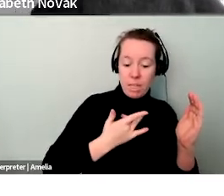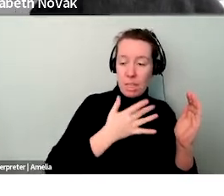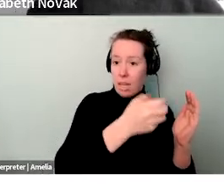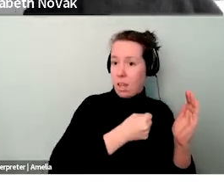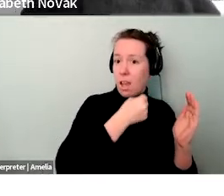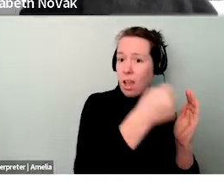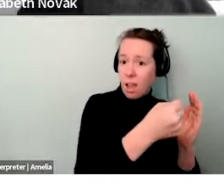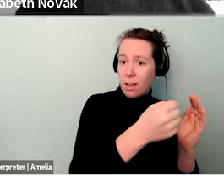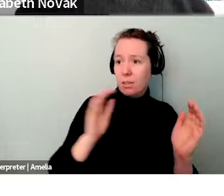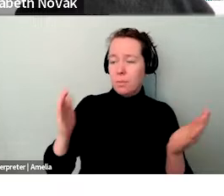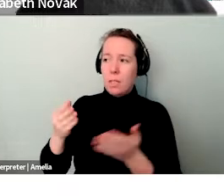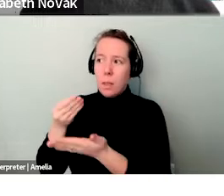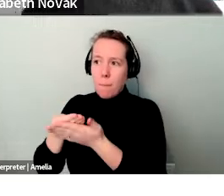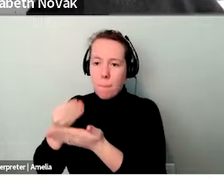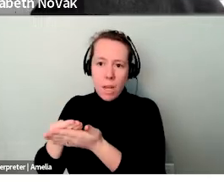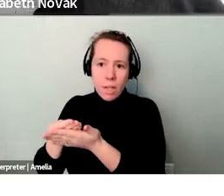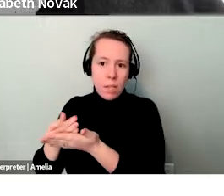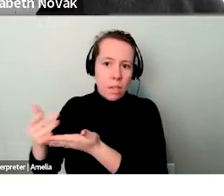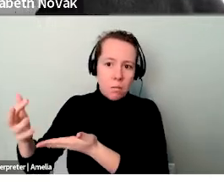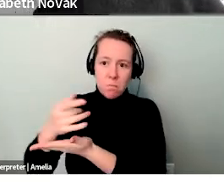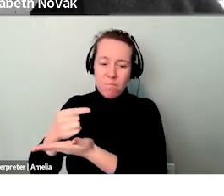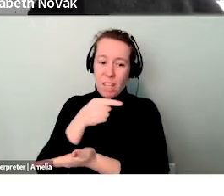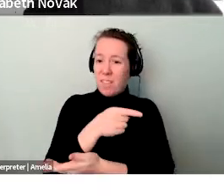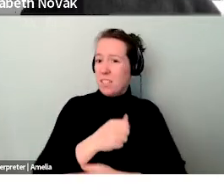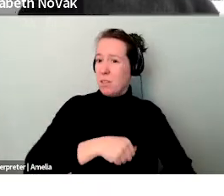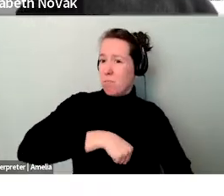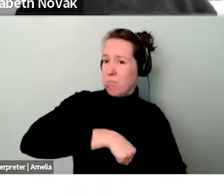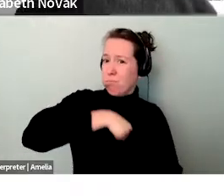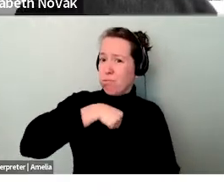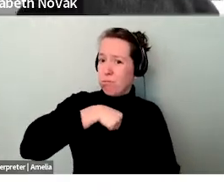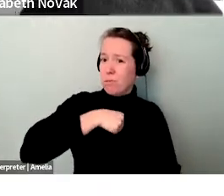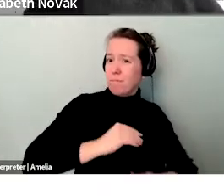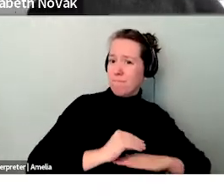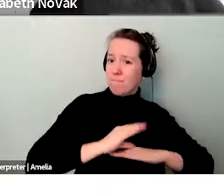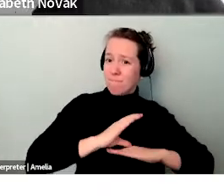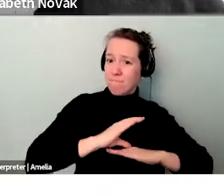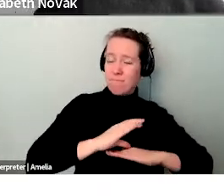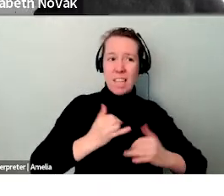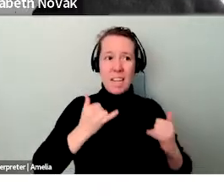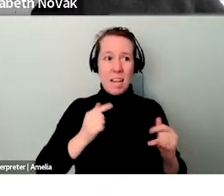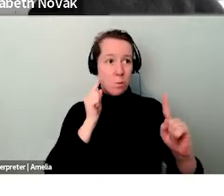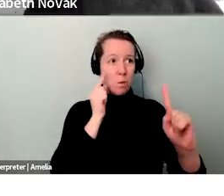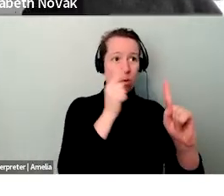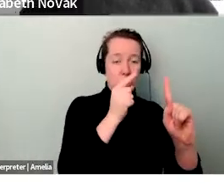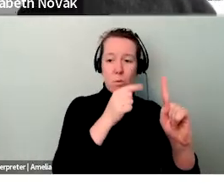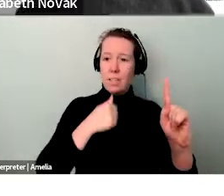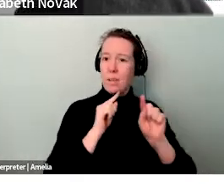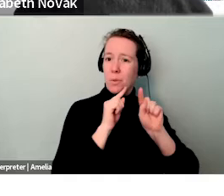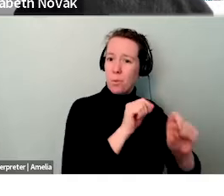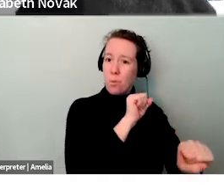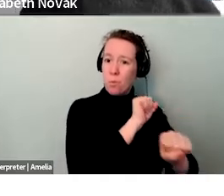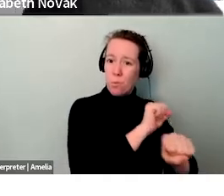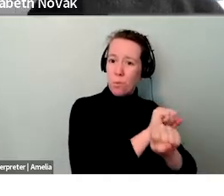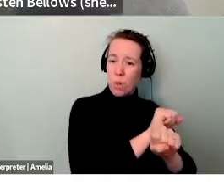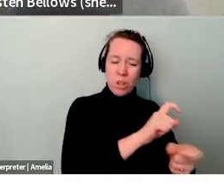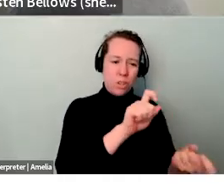generation that I got. It was just a sense of pride and purpose that I had in knowing I was going to work and making an